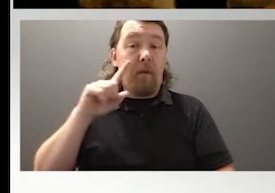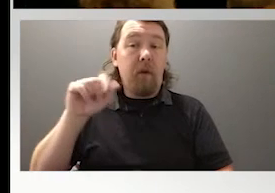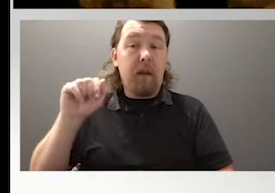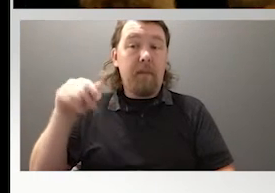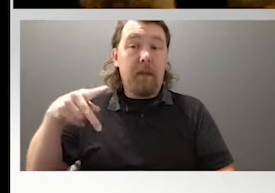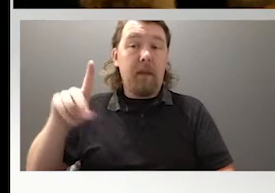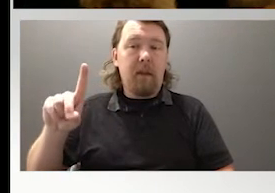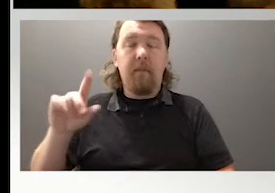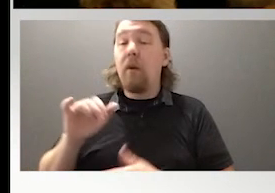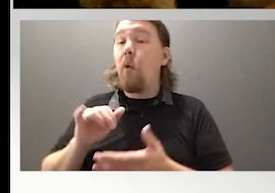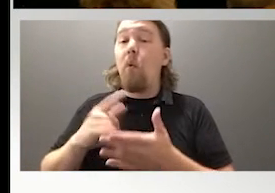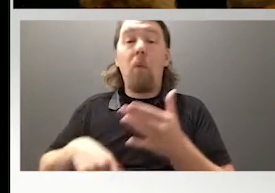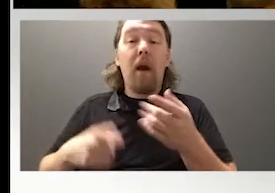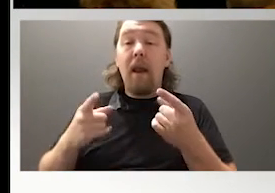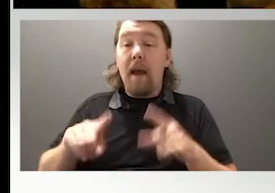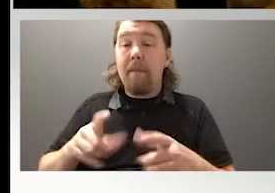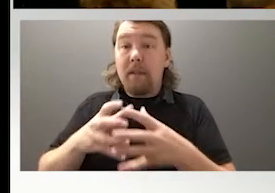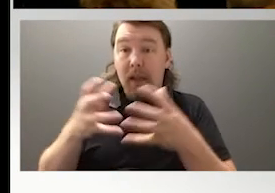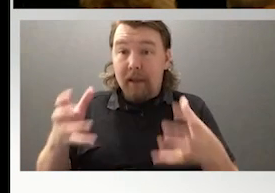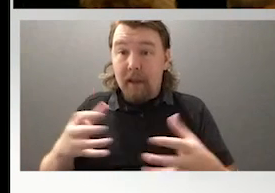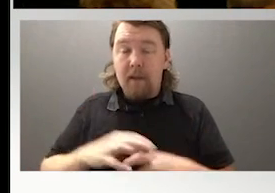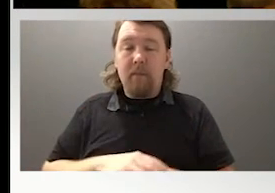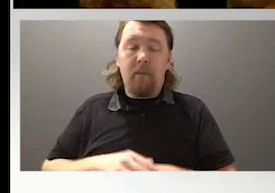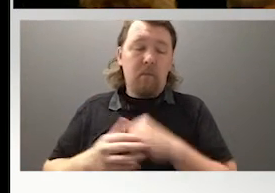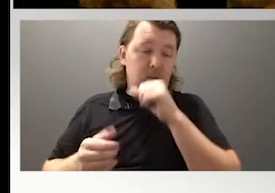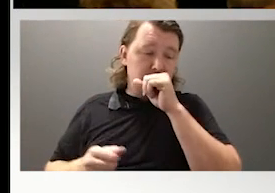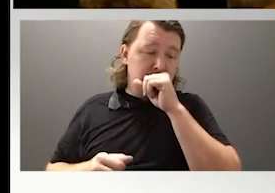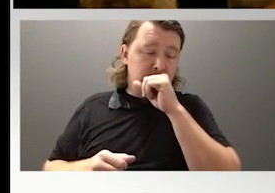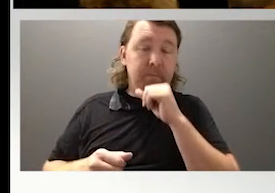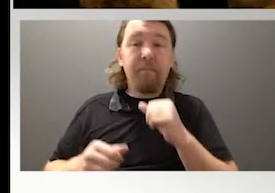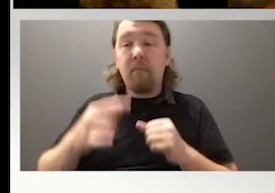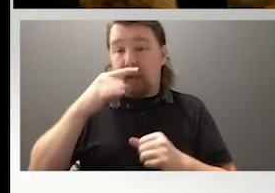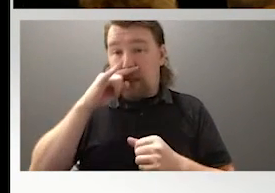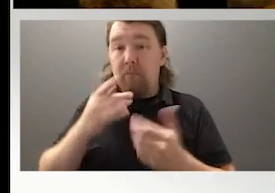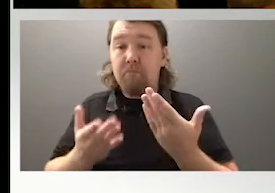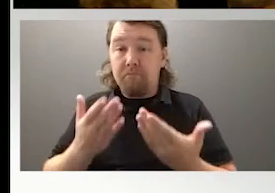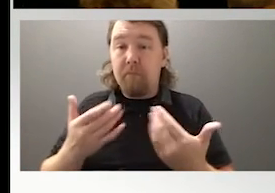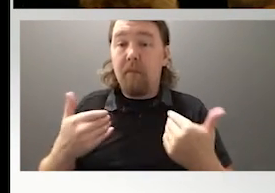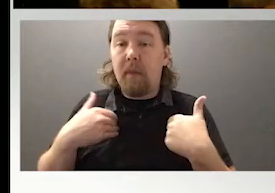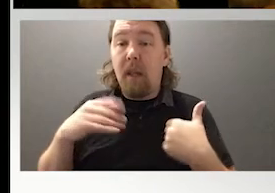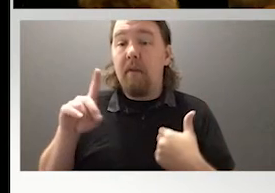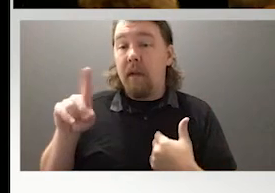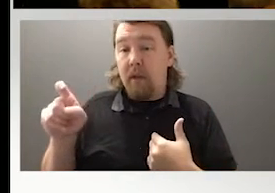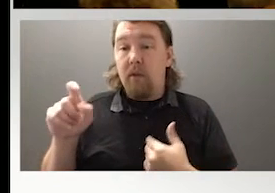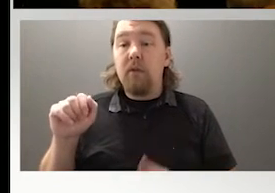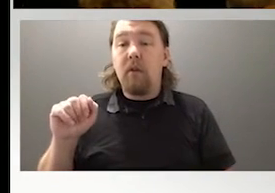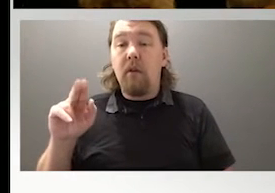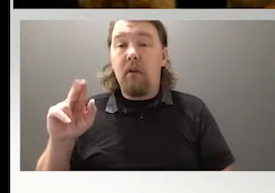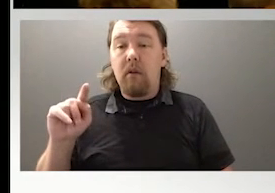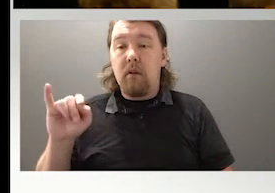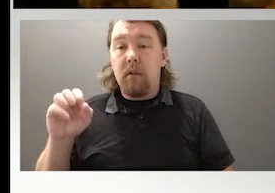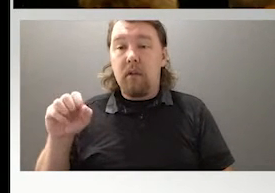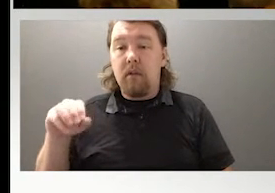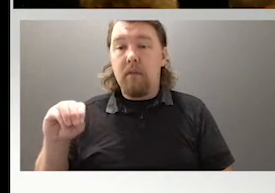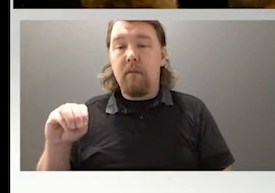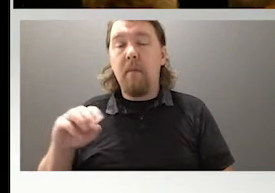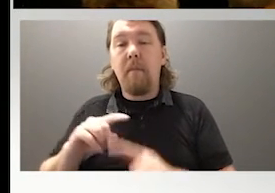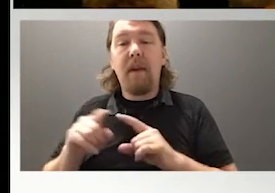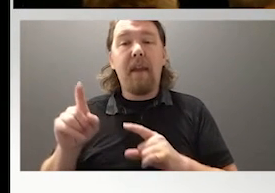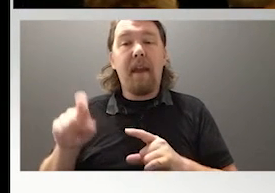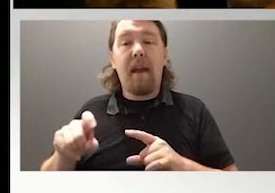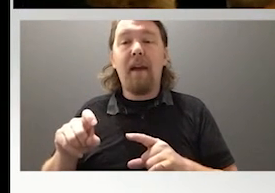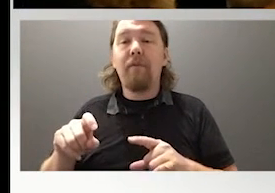and this is what happens a lot. A child may have a diagnosis of autism, but they have to meet